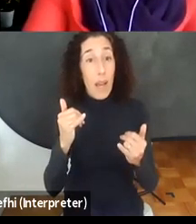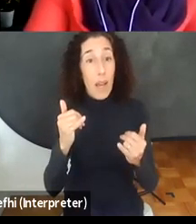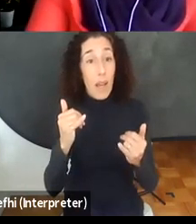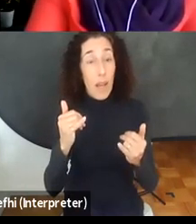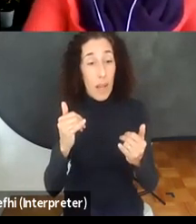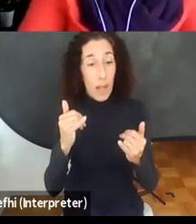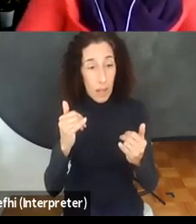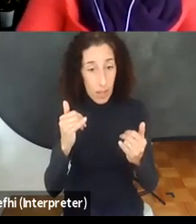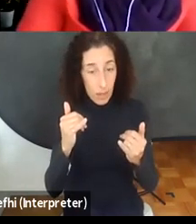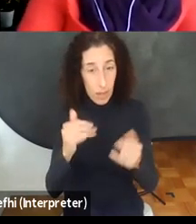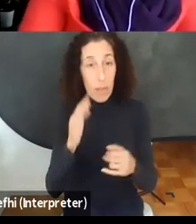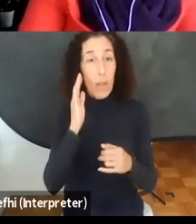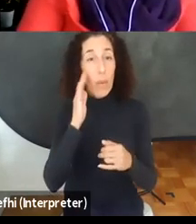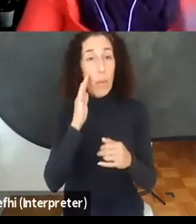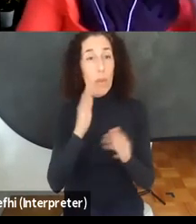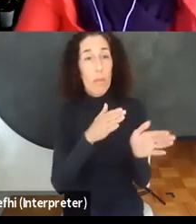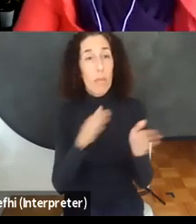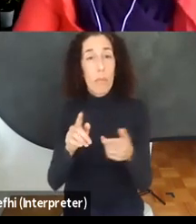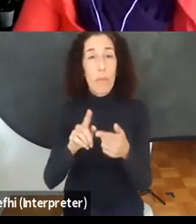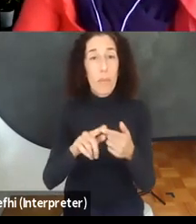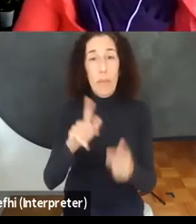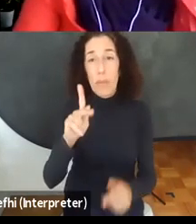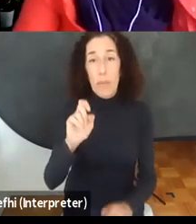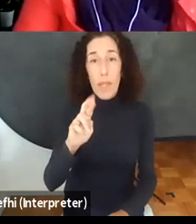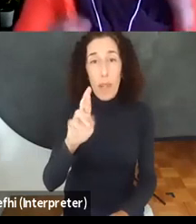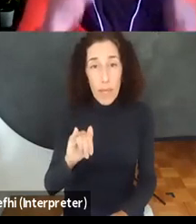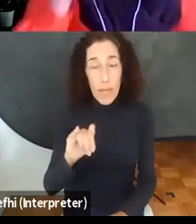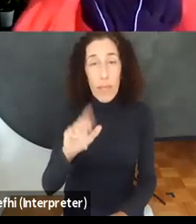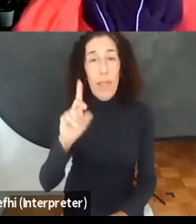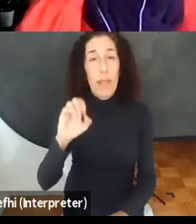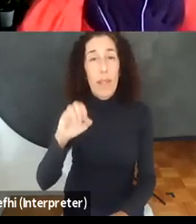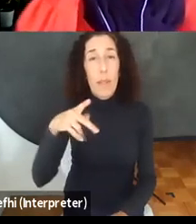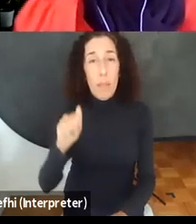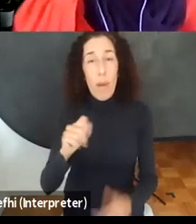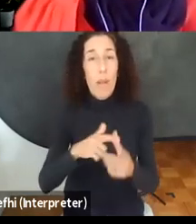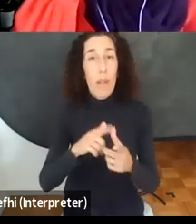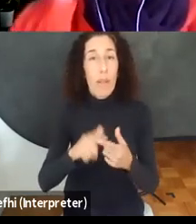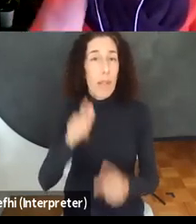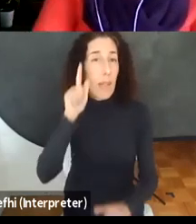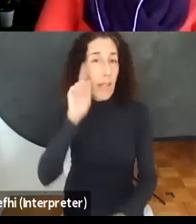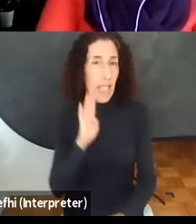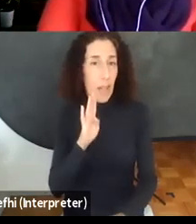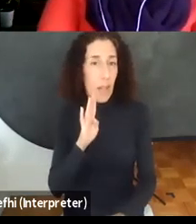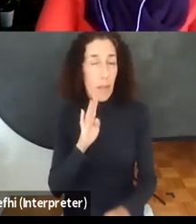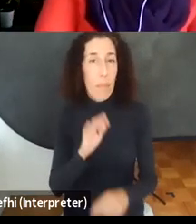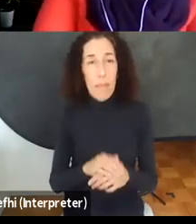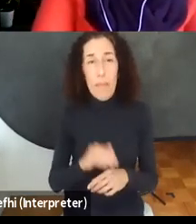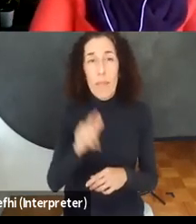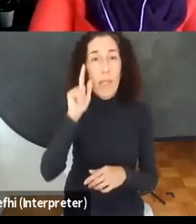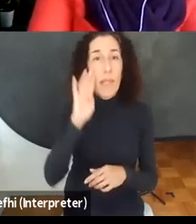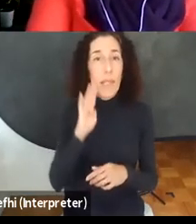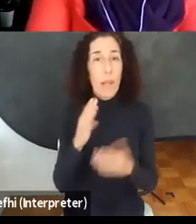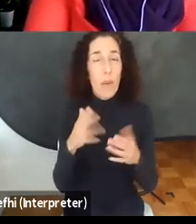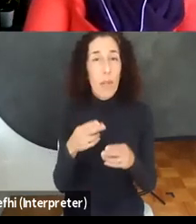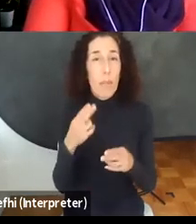Gonna direct this to Carrie, then Deepa, and then to Lydia for this question. So Lydia alluded to this in her answer to the